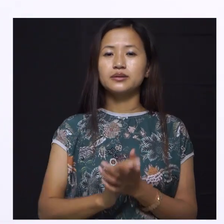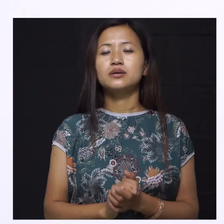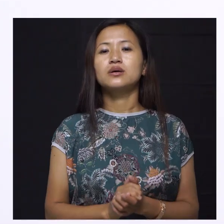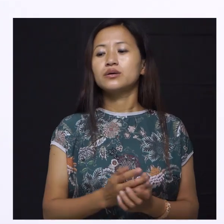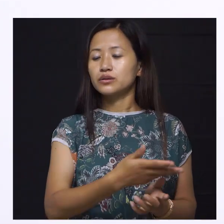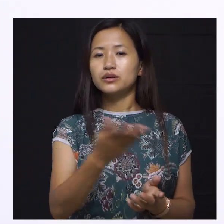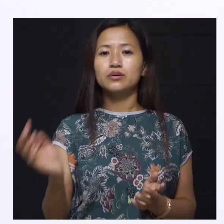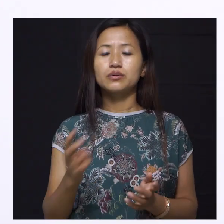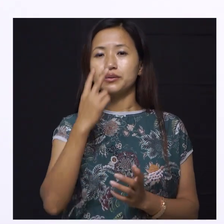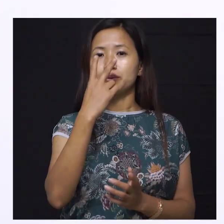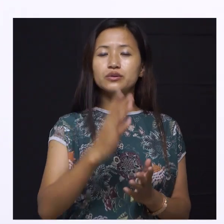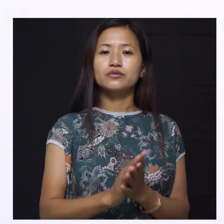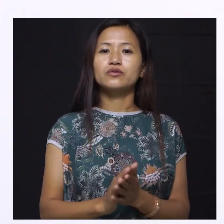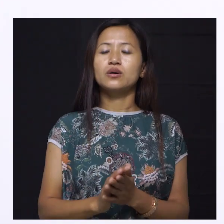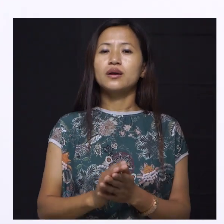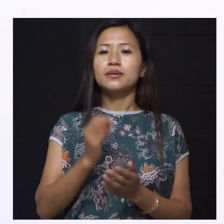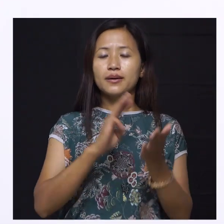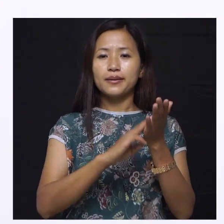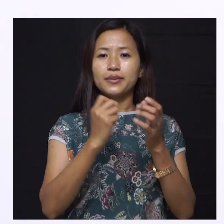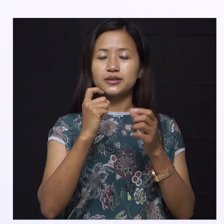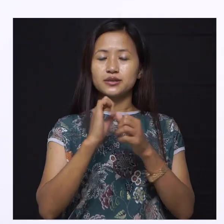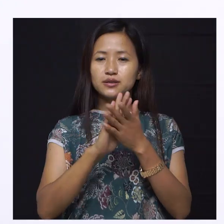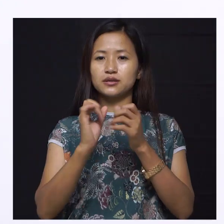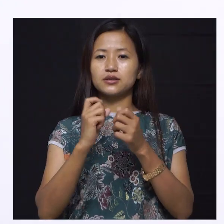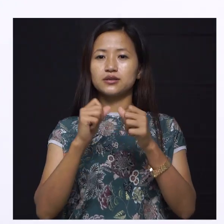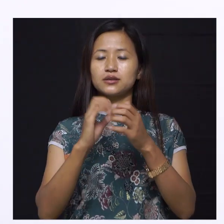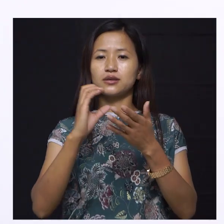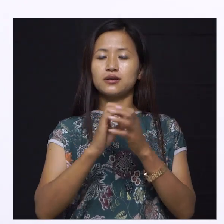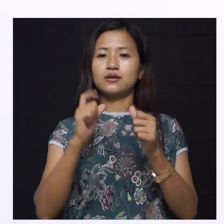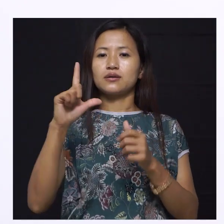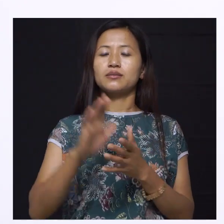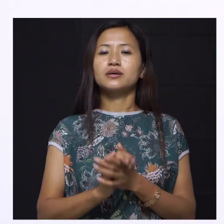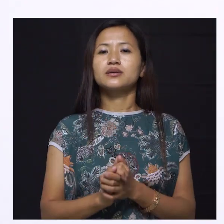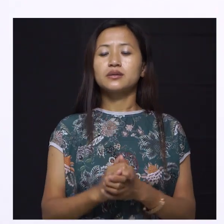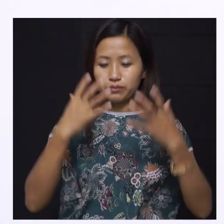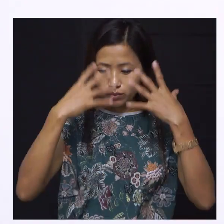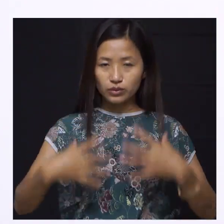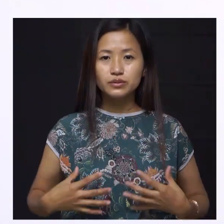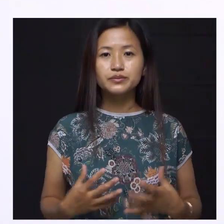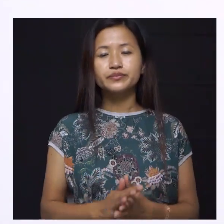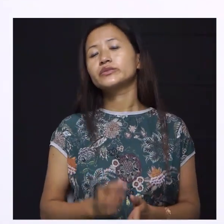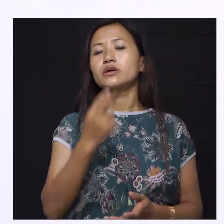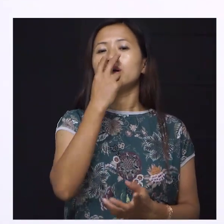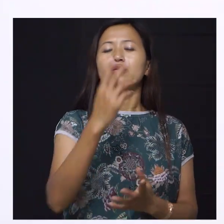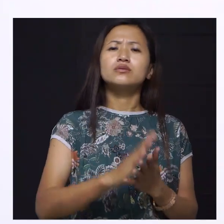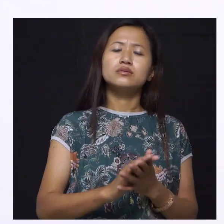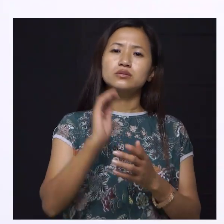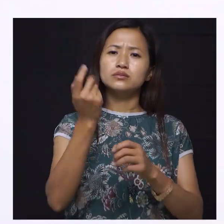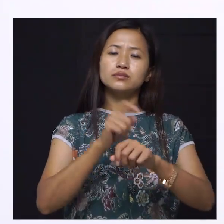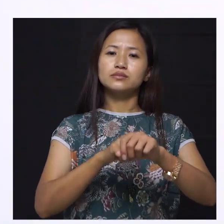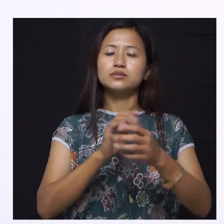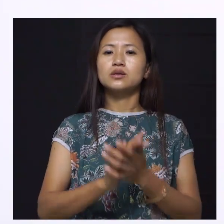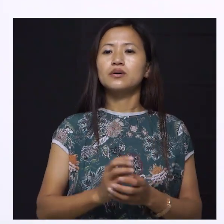means they were looking for Michael's body. Michael had been missing for quite some time, and then they saw that the priest brought this